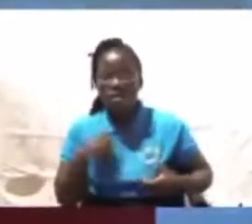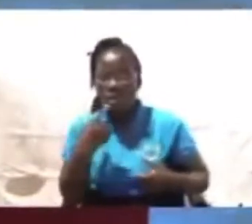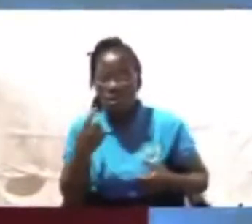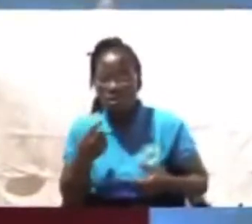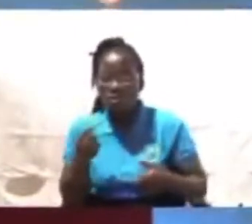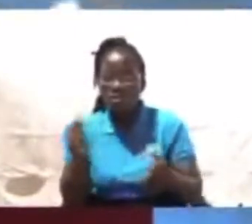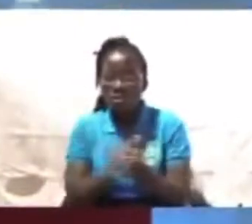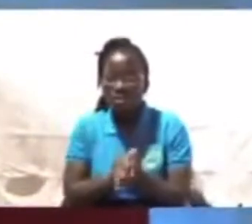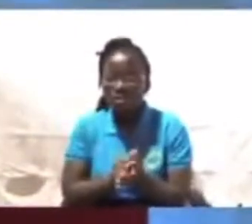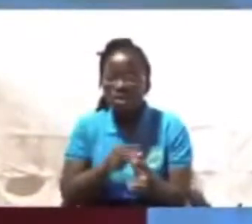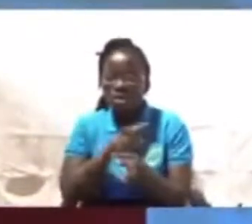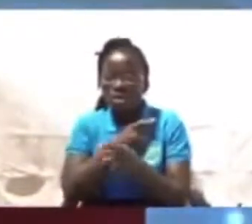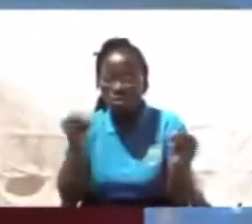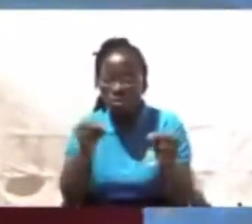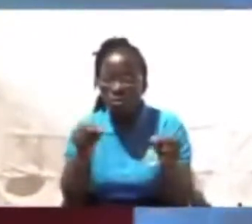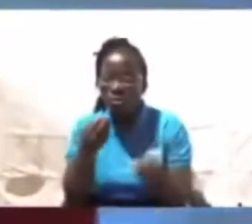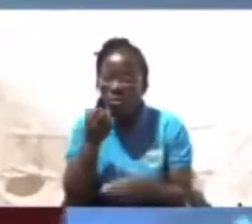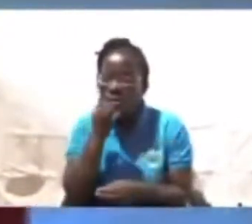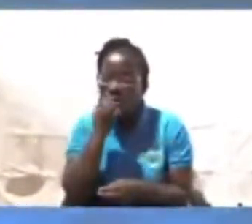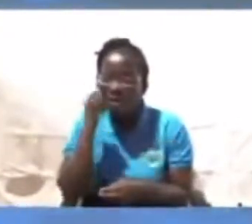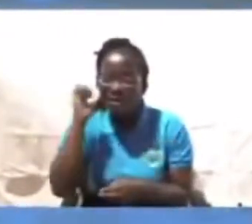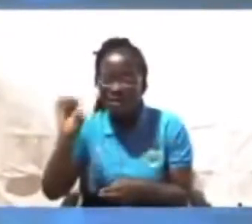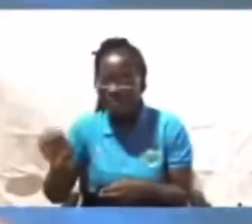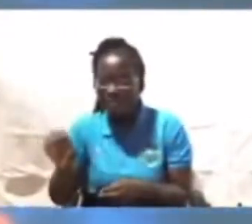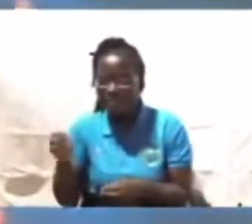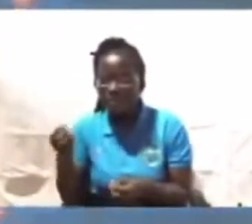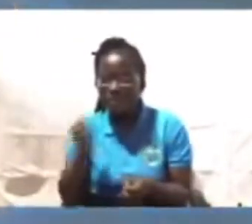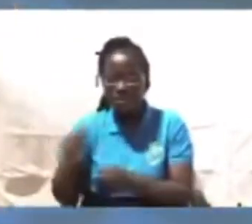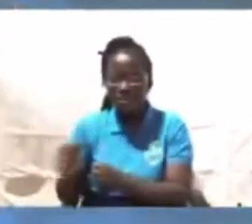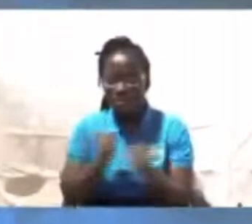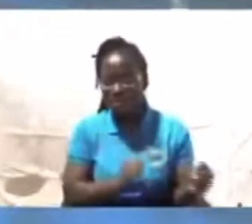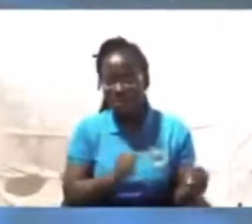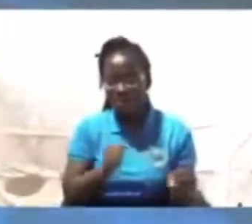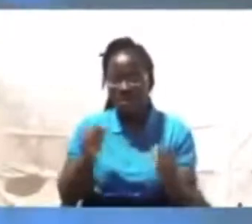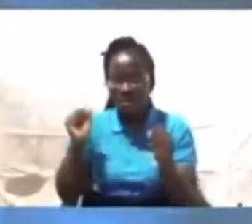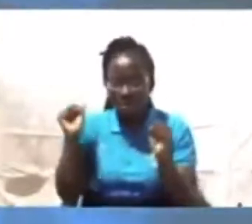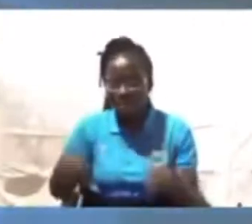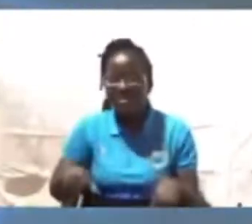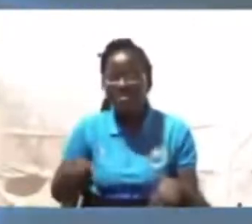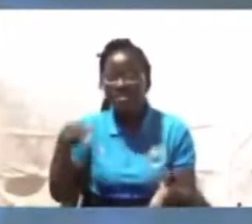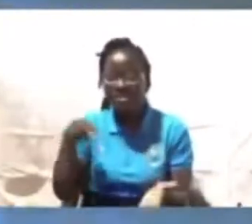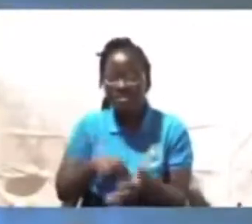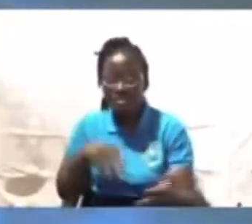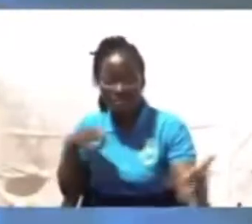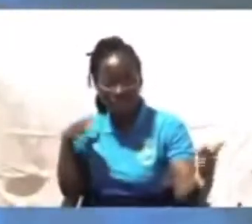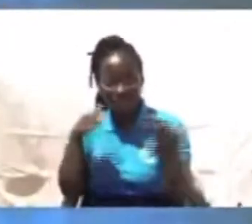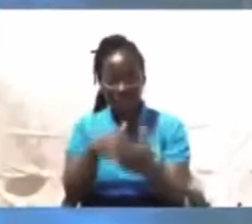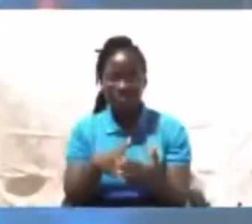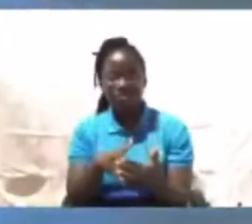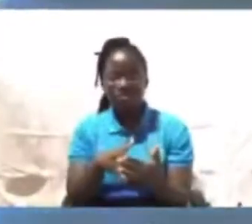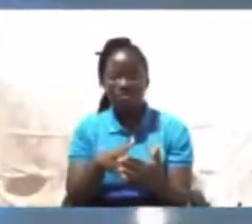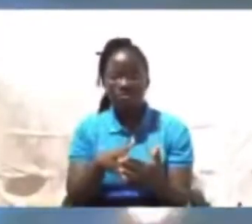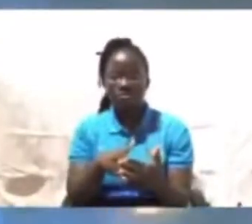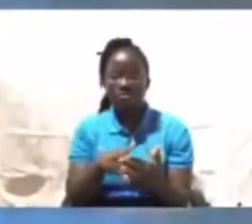na agbunkotoje no Kristo no otemi mu. Praise God, hallelujah.